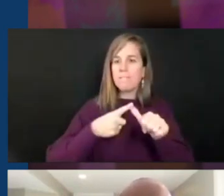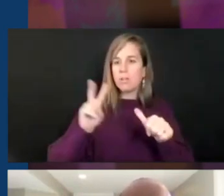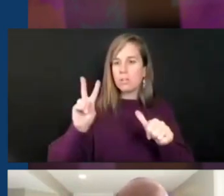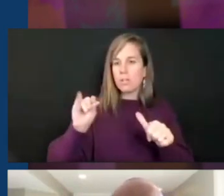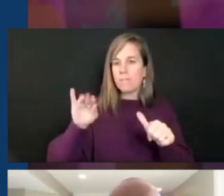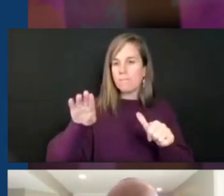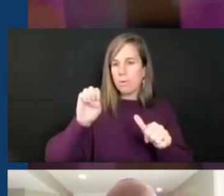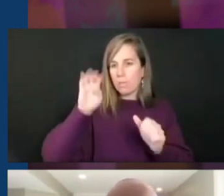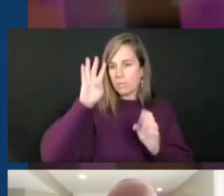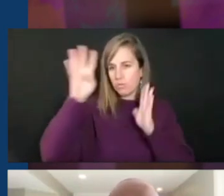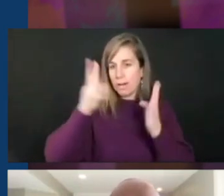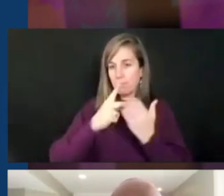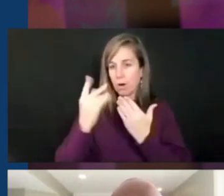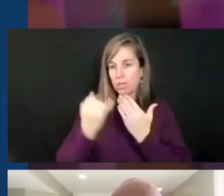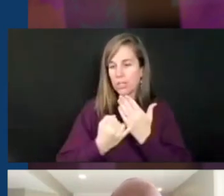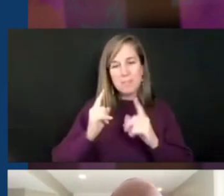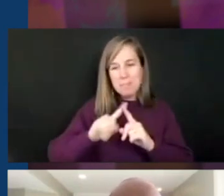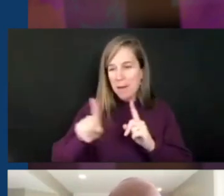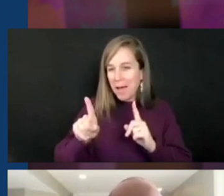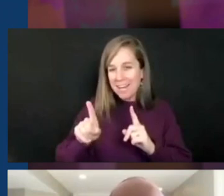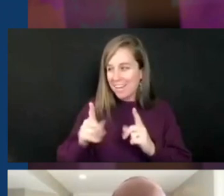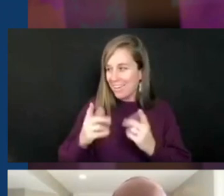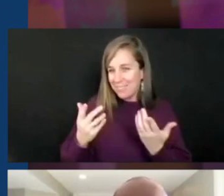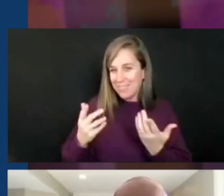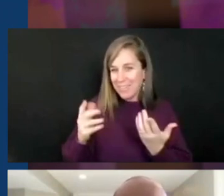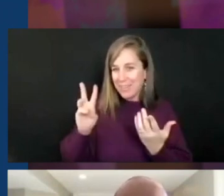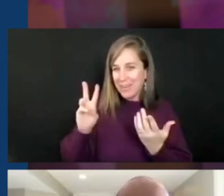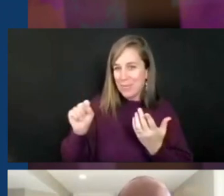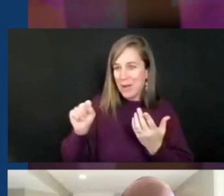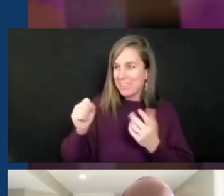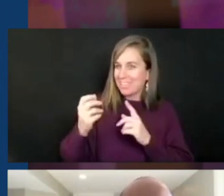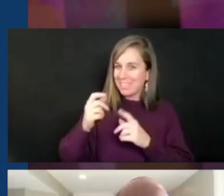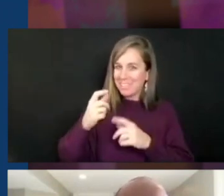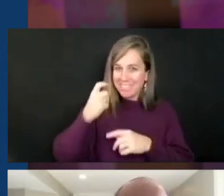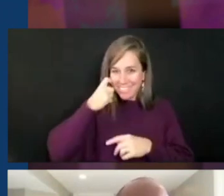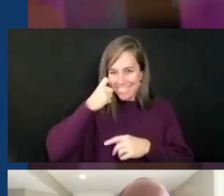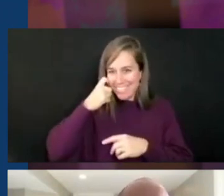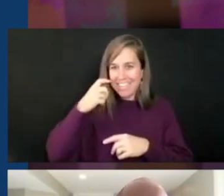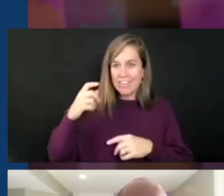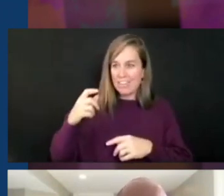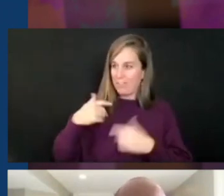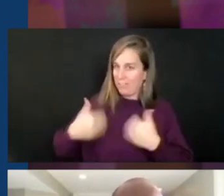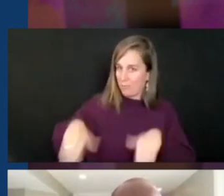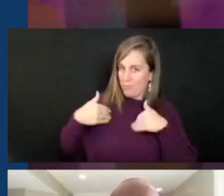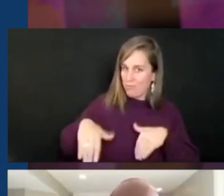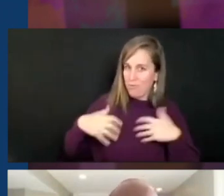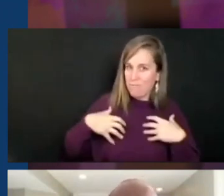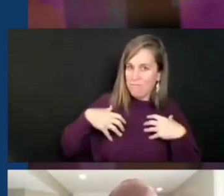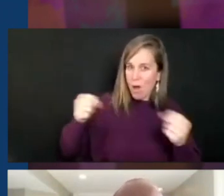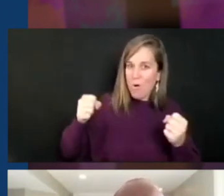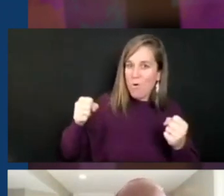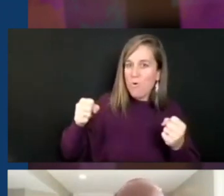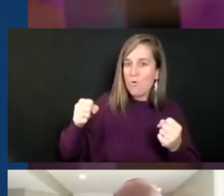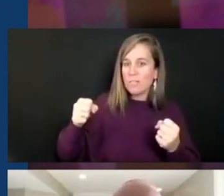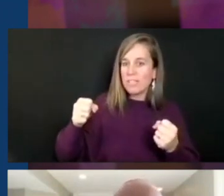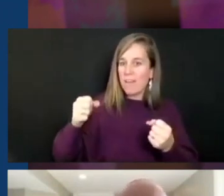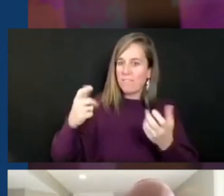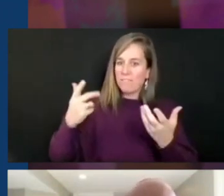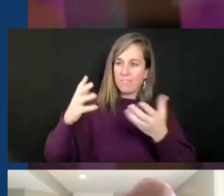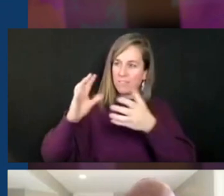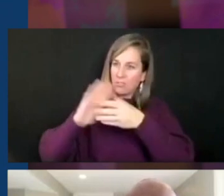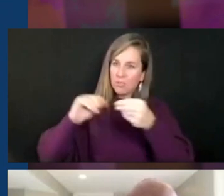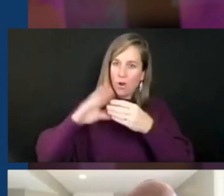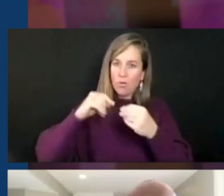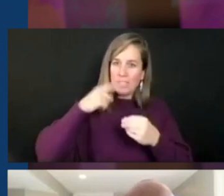projects. But you know, it wasn't long ago when it was seen as bold and risky for artists to tell the stories of marginalized, air quotes around